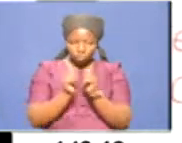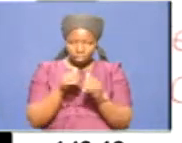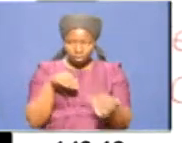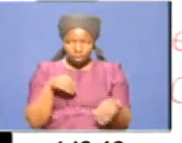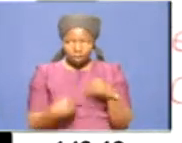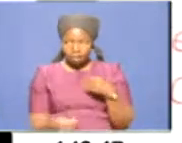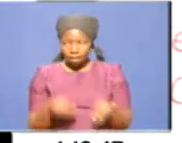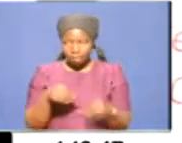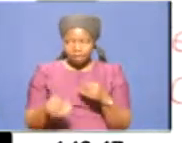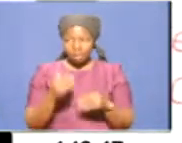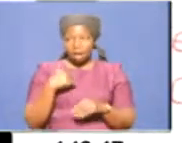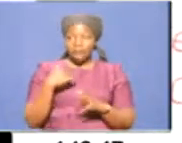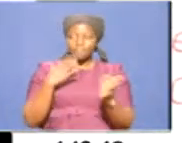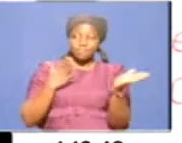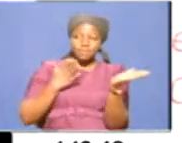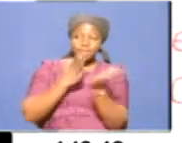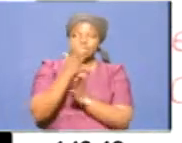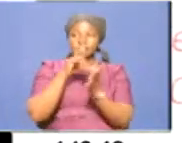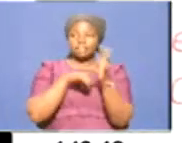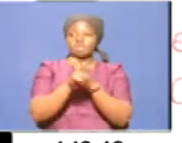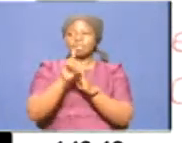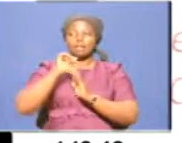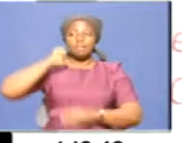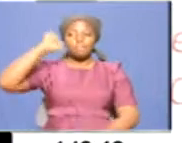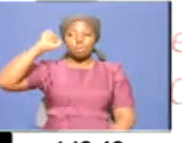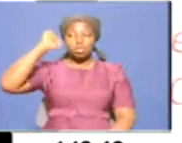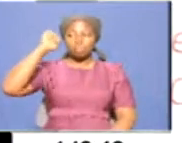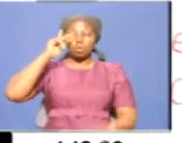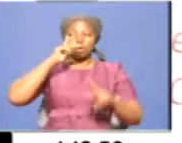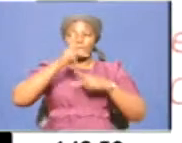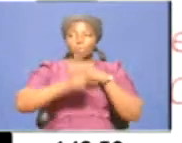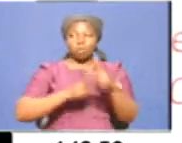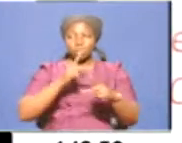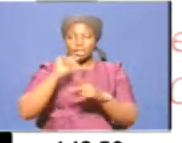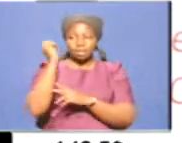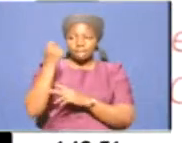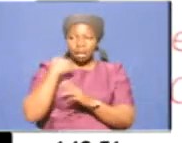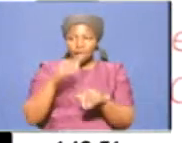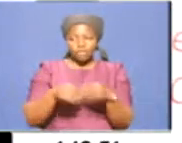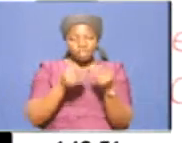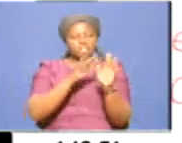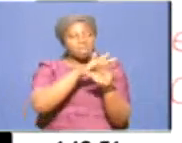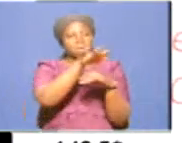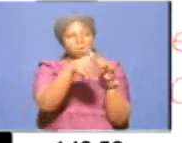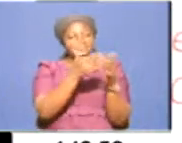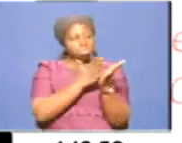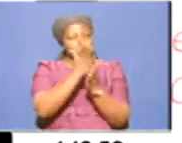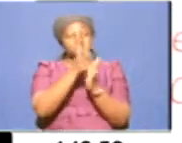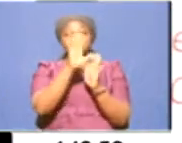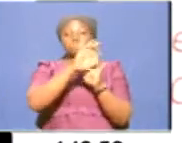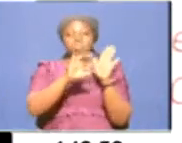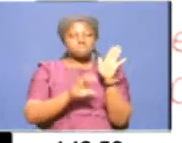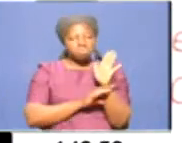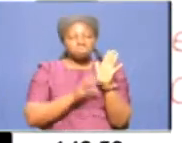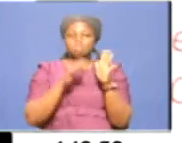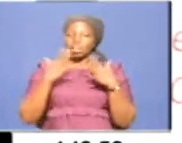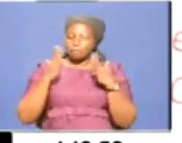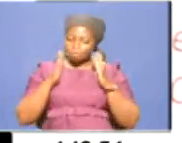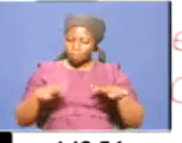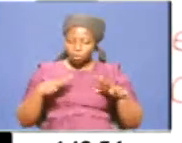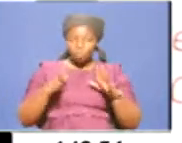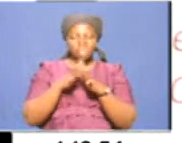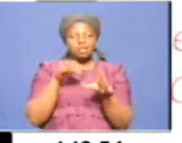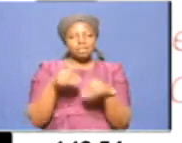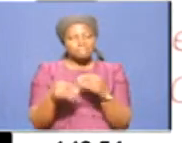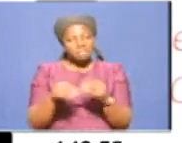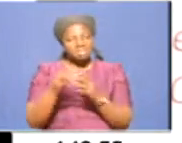rights in the political process. So Kenya has actually provided all these rights through the constitution, you know, through the Persons with Disabilities Act, you know, through so many